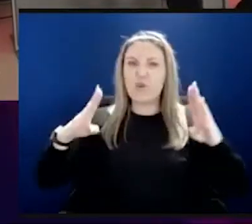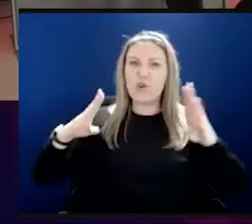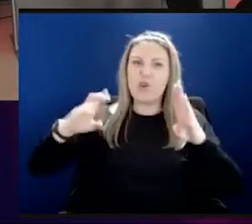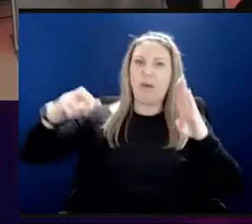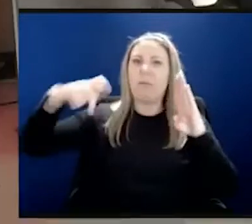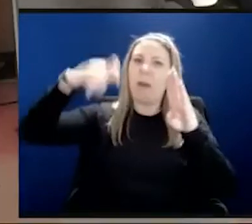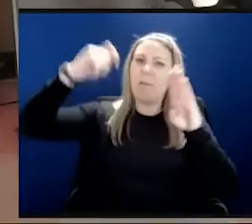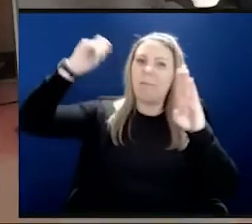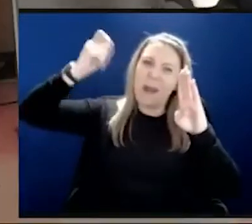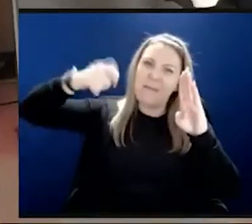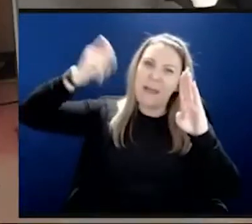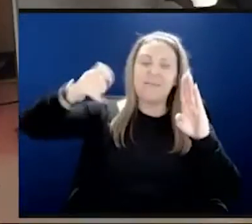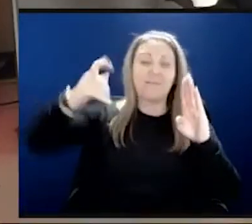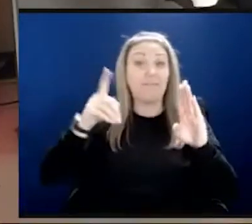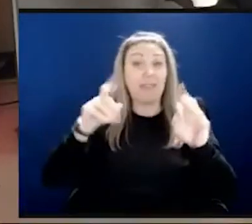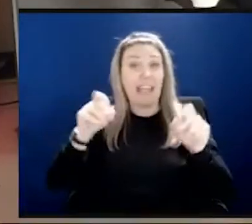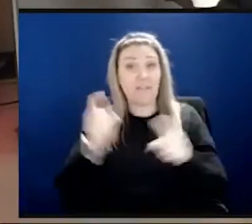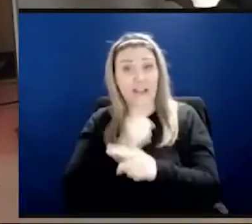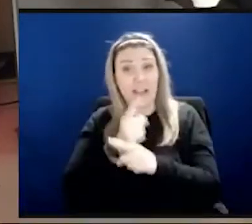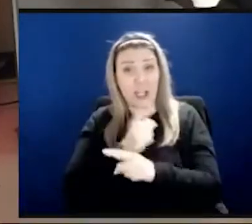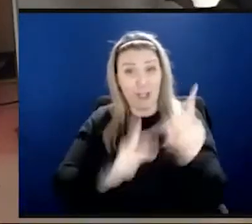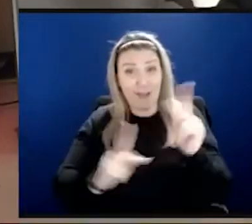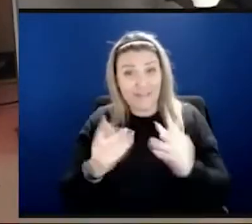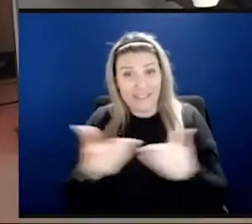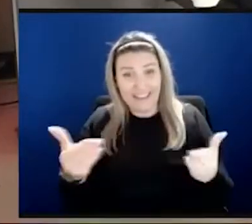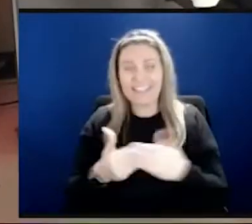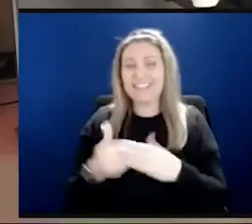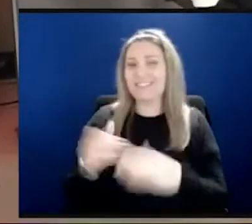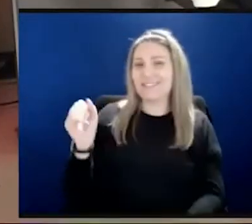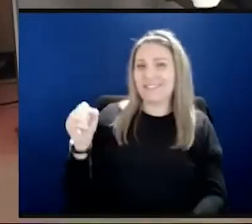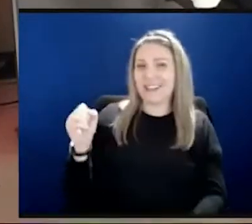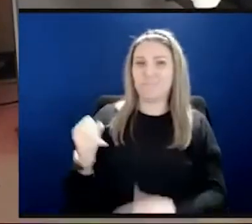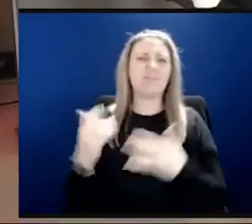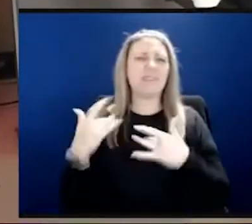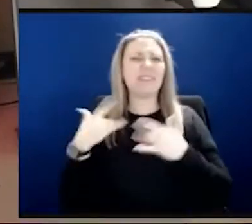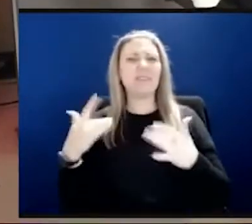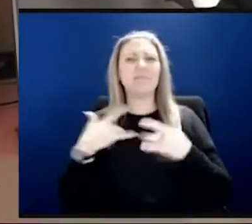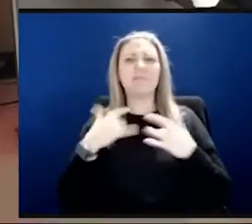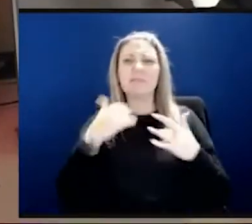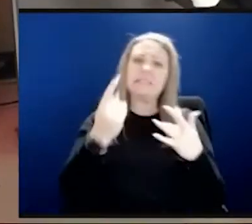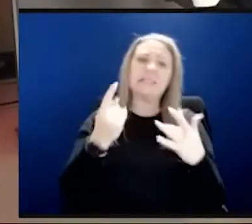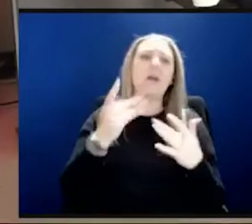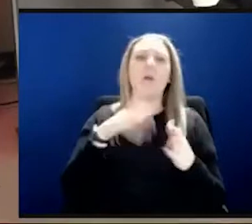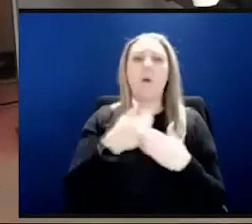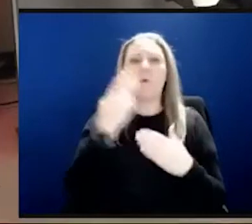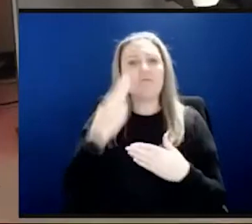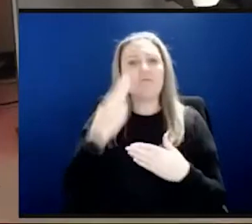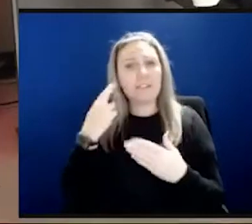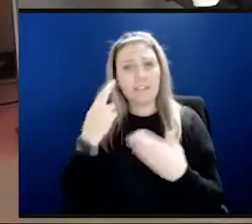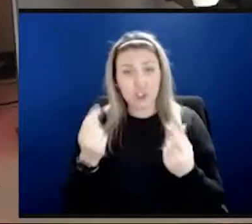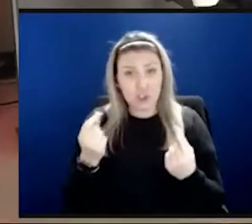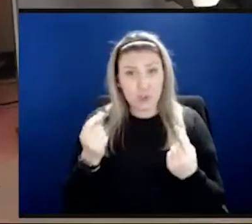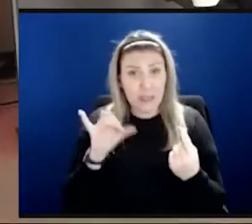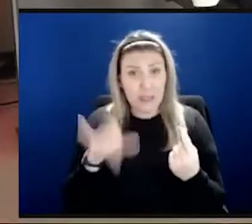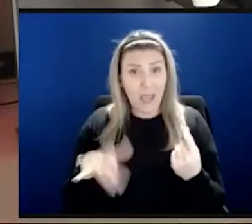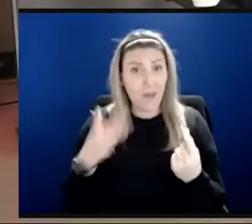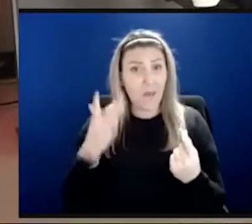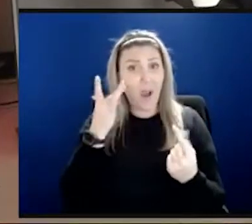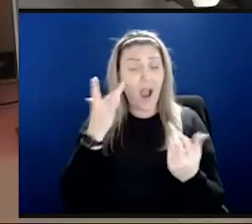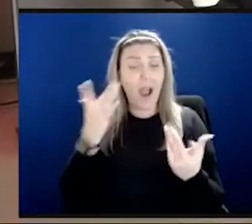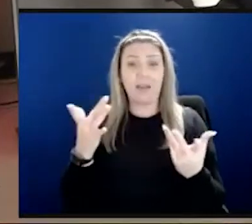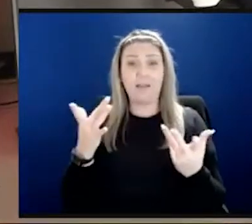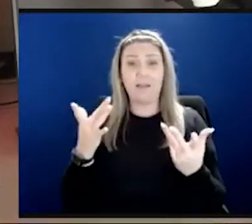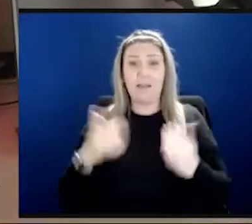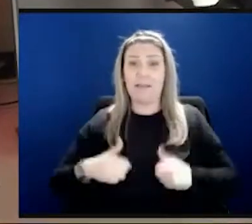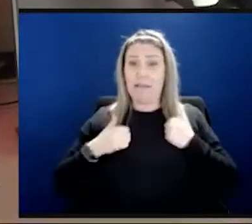do regular people things? Yeah. So I usually tell all the patients, the whole reason we're doing this is to kind of live life normally. So